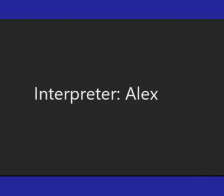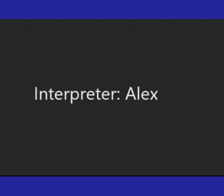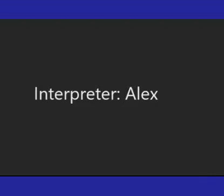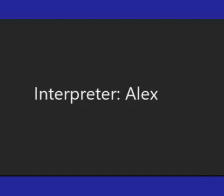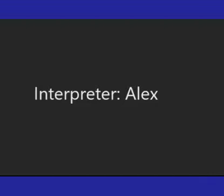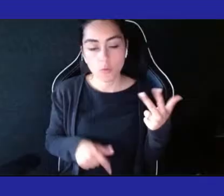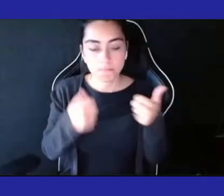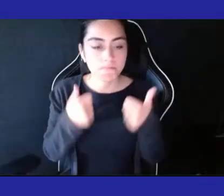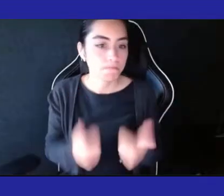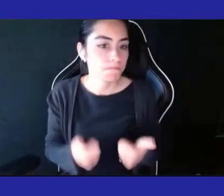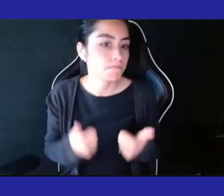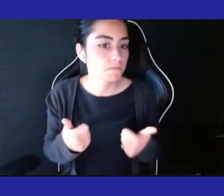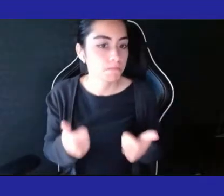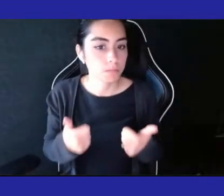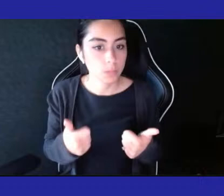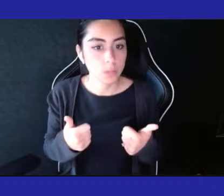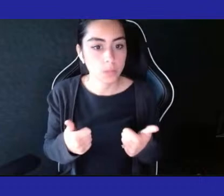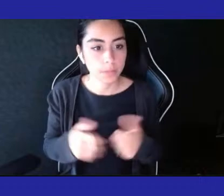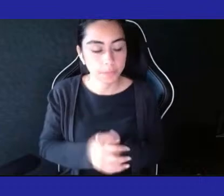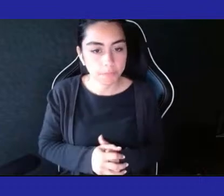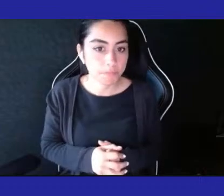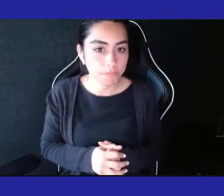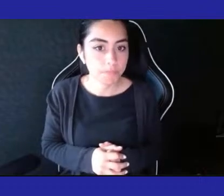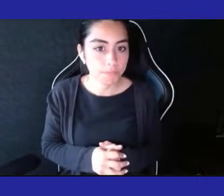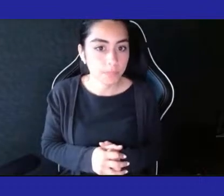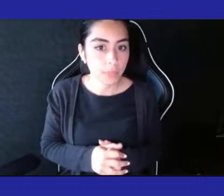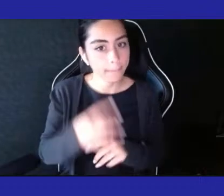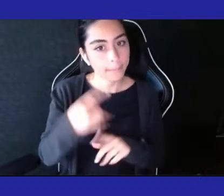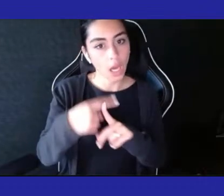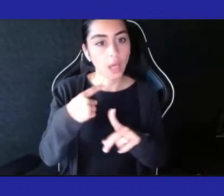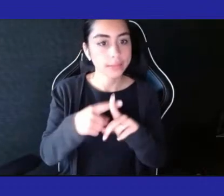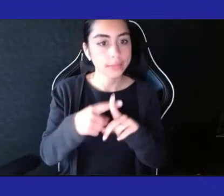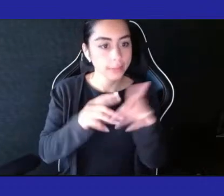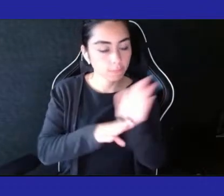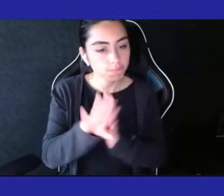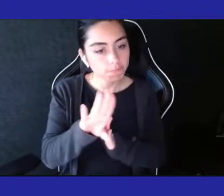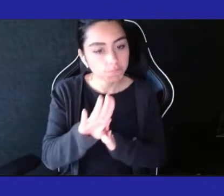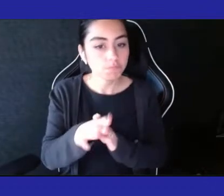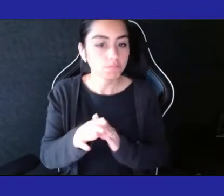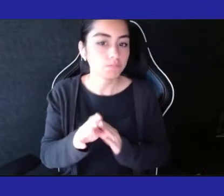to determine what's a new kind of stretch goal.